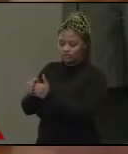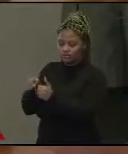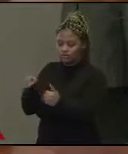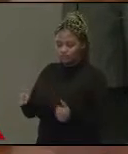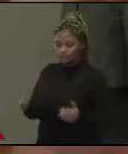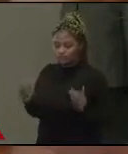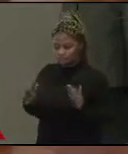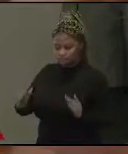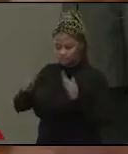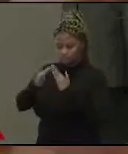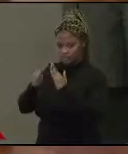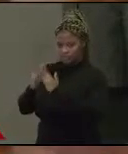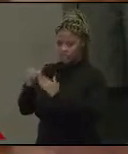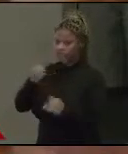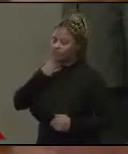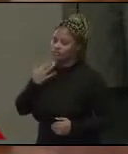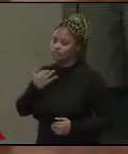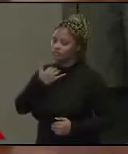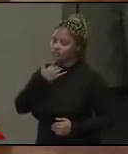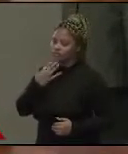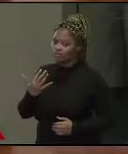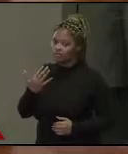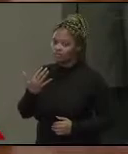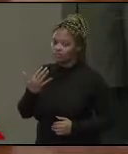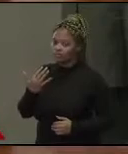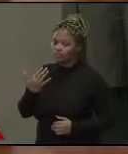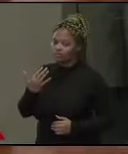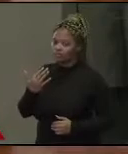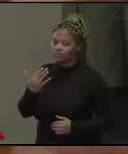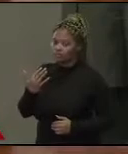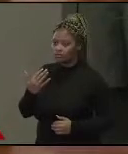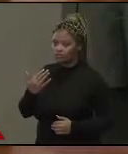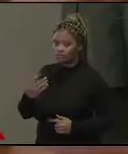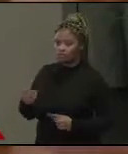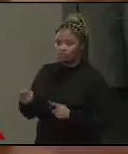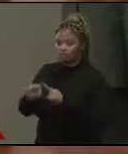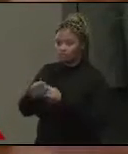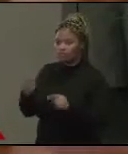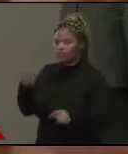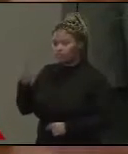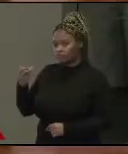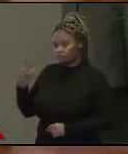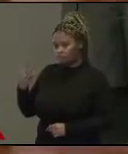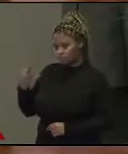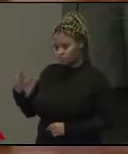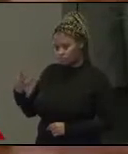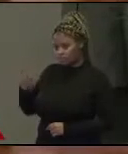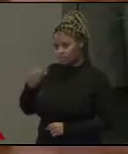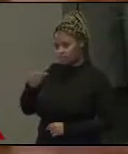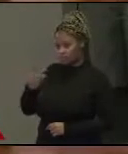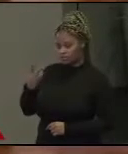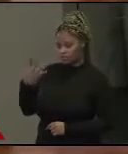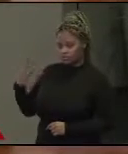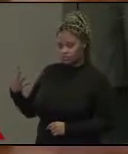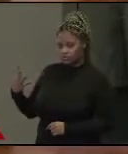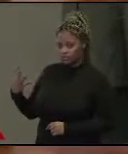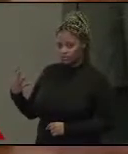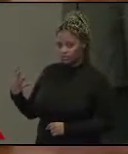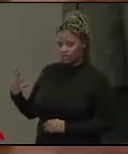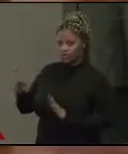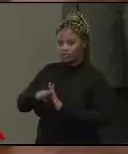a product of the perspective that was articulated in our 2023-24 budget and policy